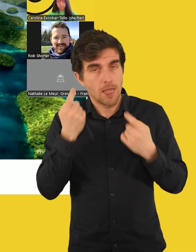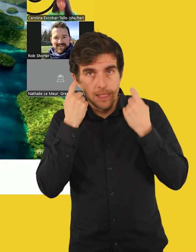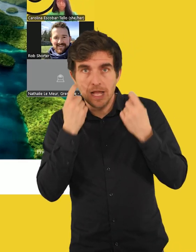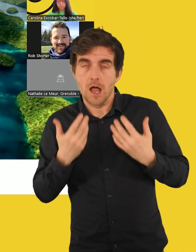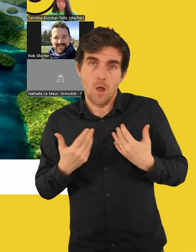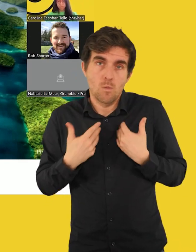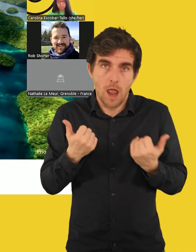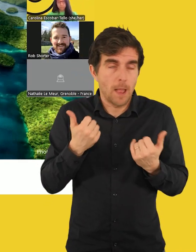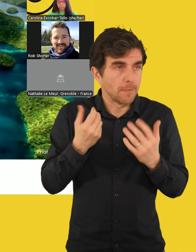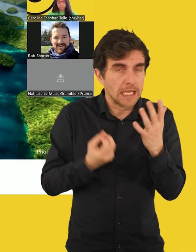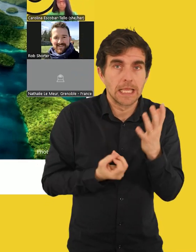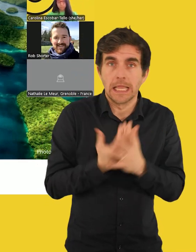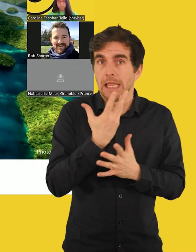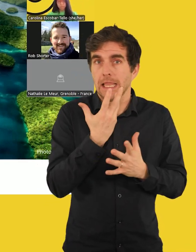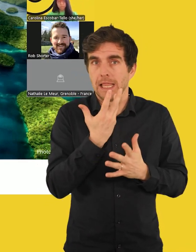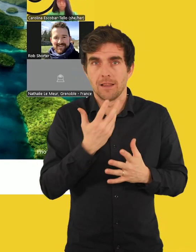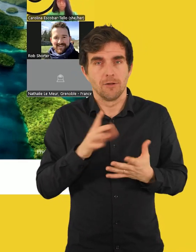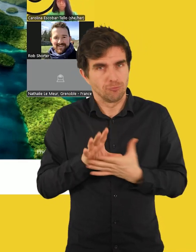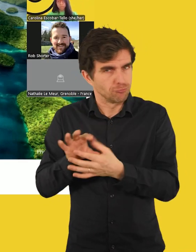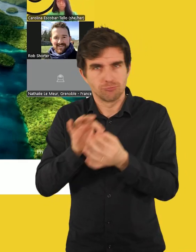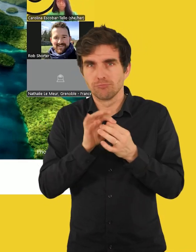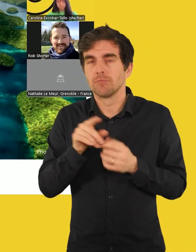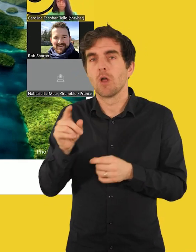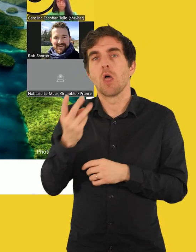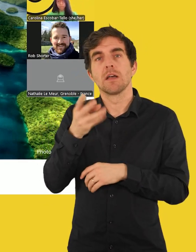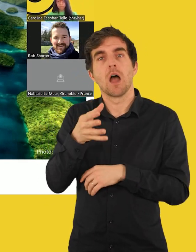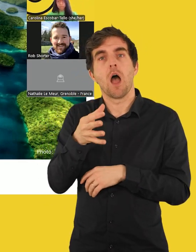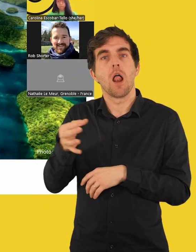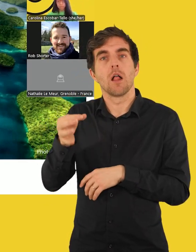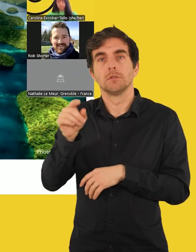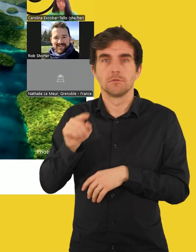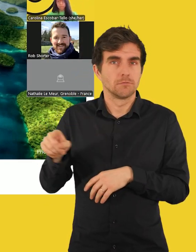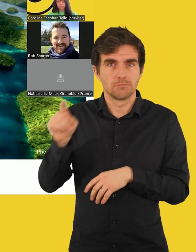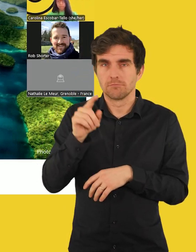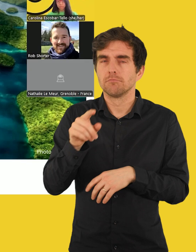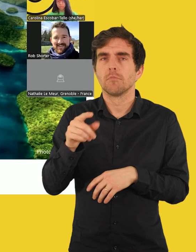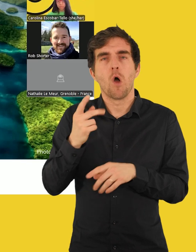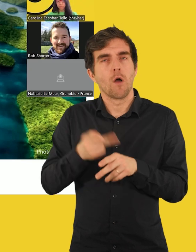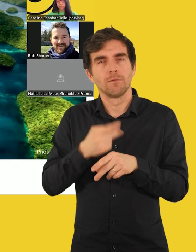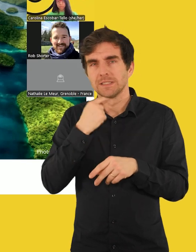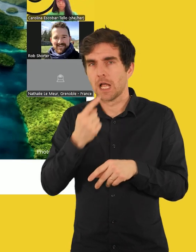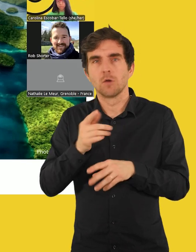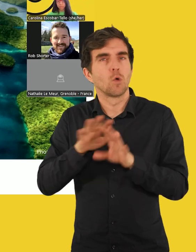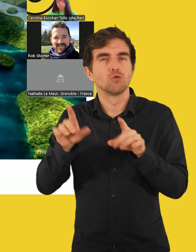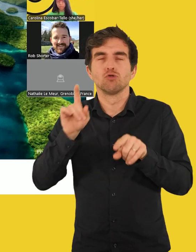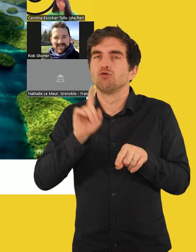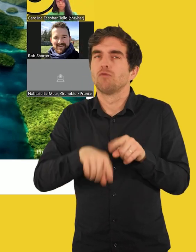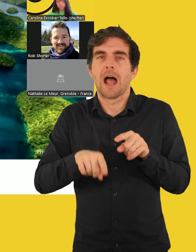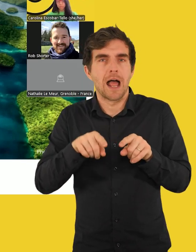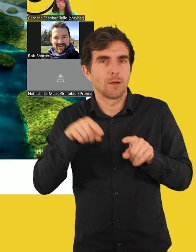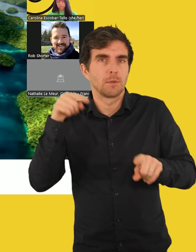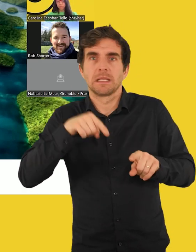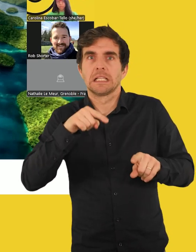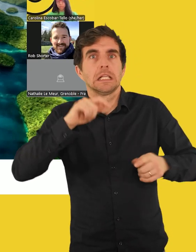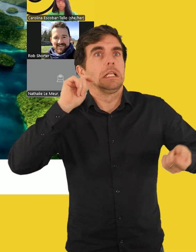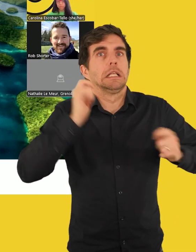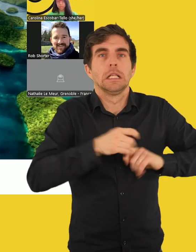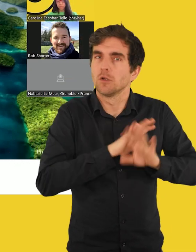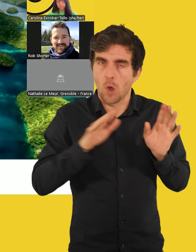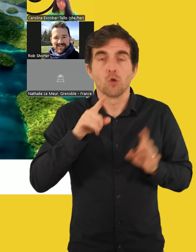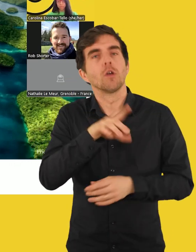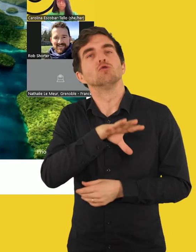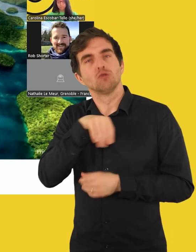thinking, well-being and thriving. So let us connect all of these islands. We often say, don't try to be the